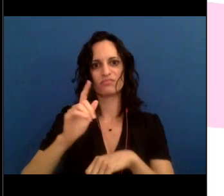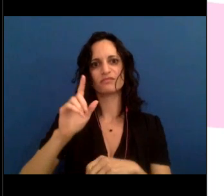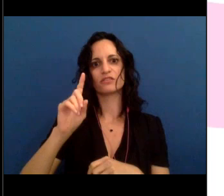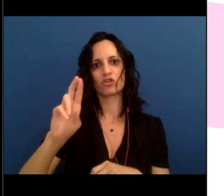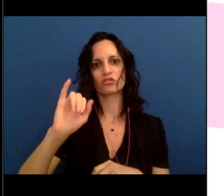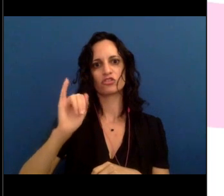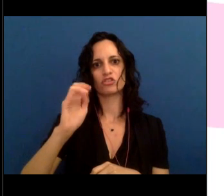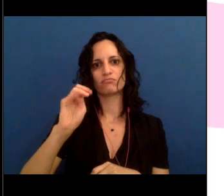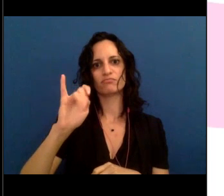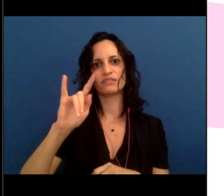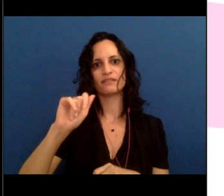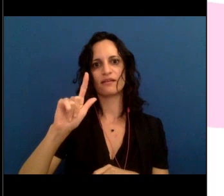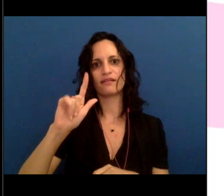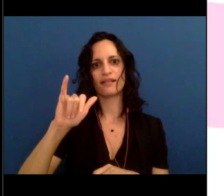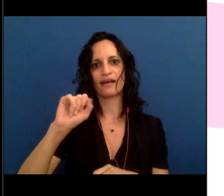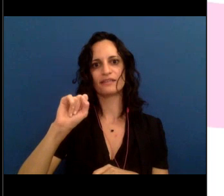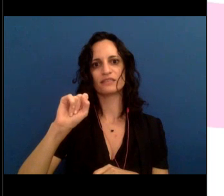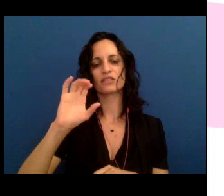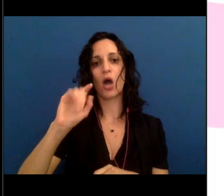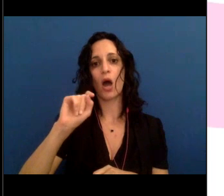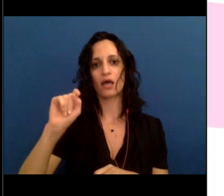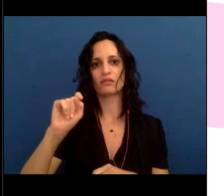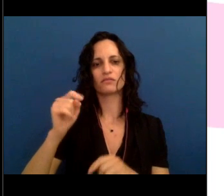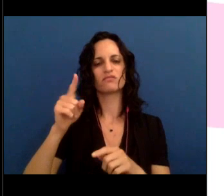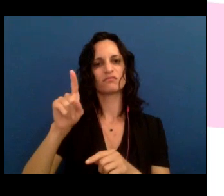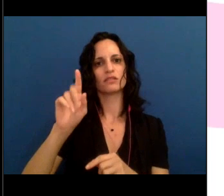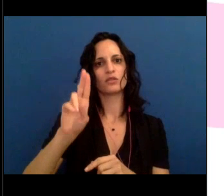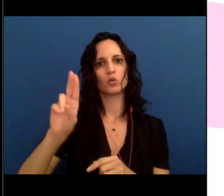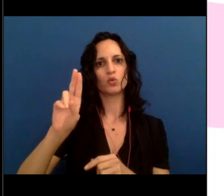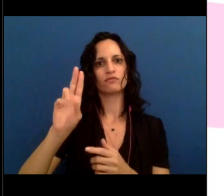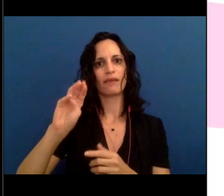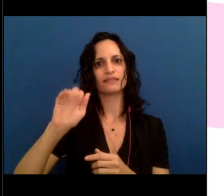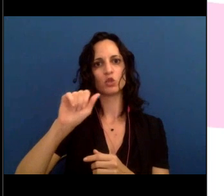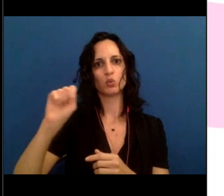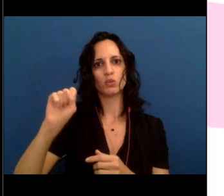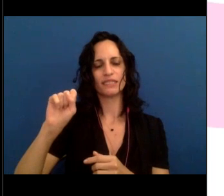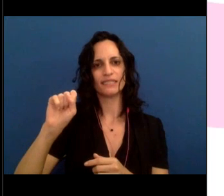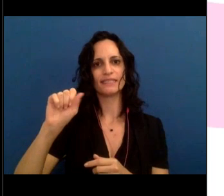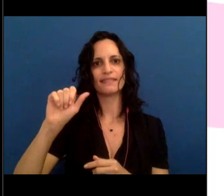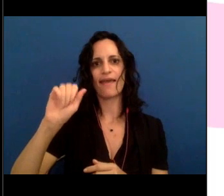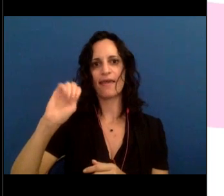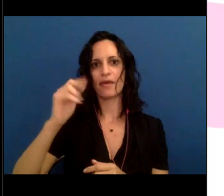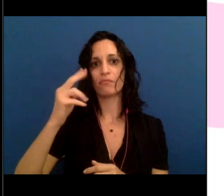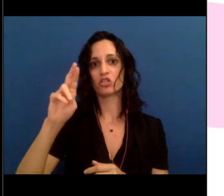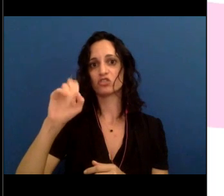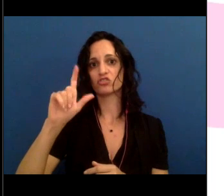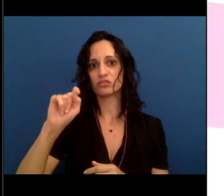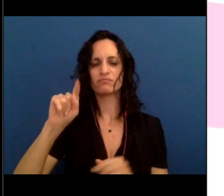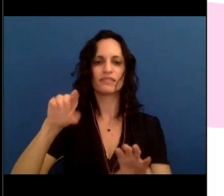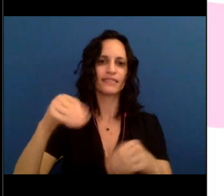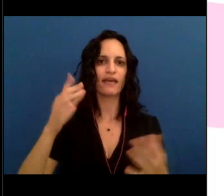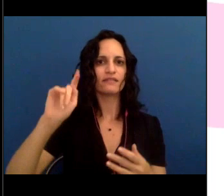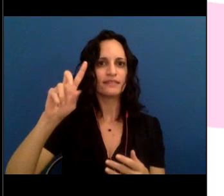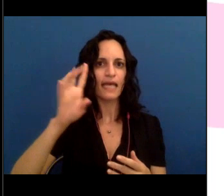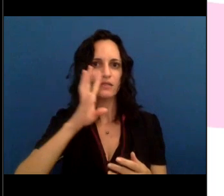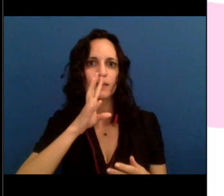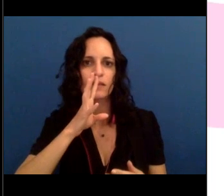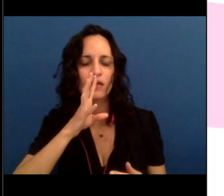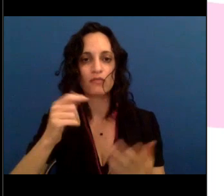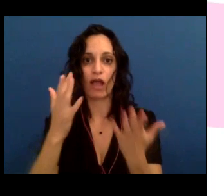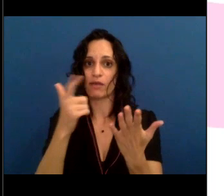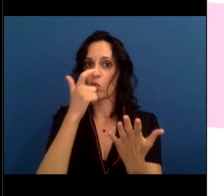UMass Amherst. And she gave this TED Talk, which I also would recommend you watch the whole thing, which is about